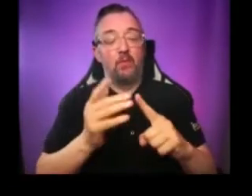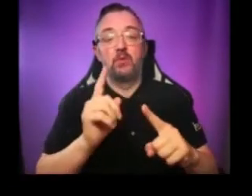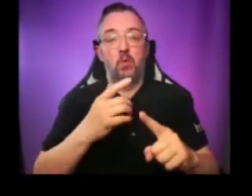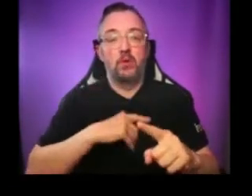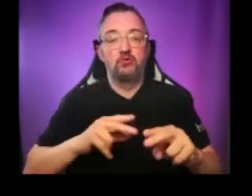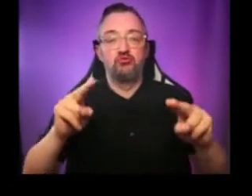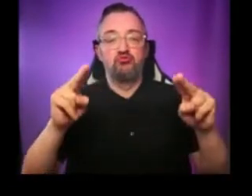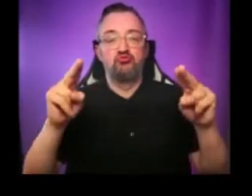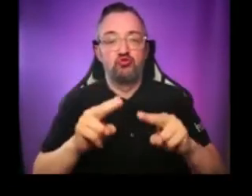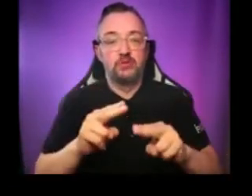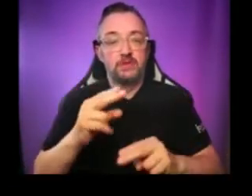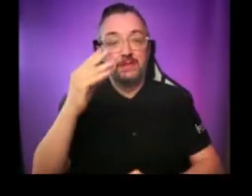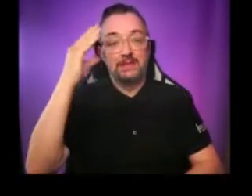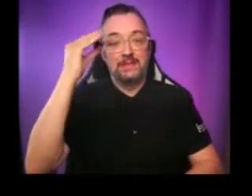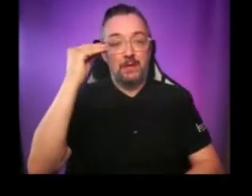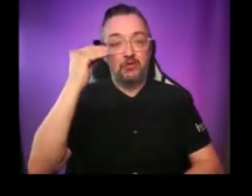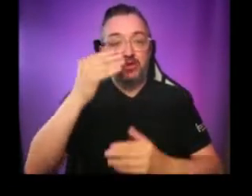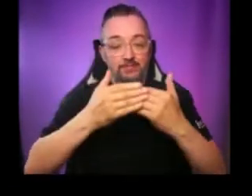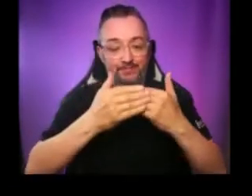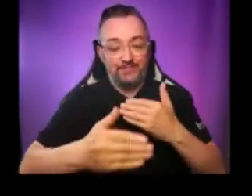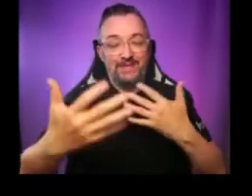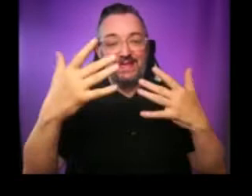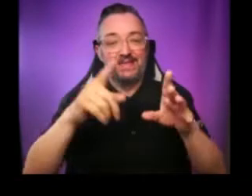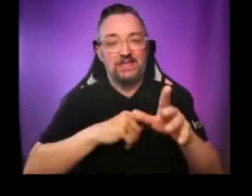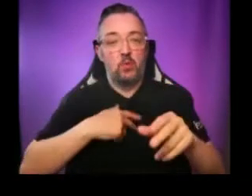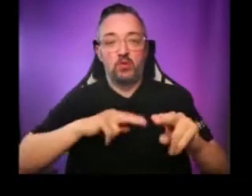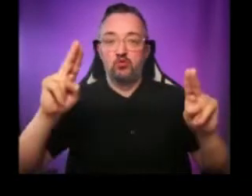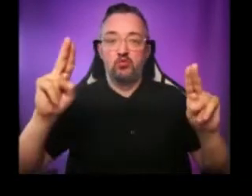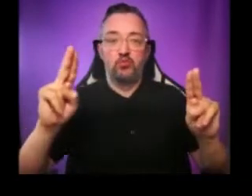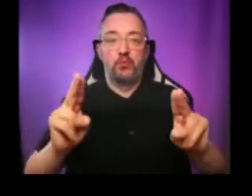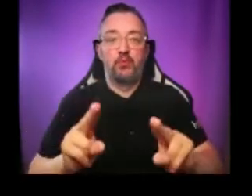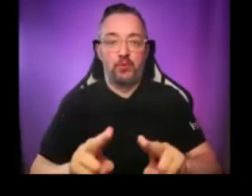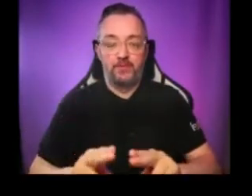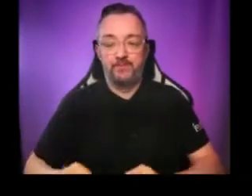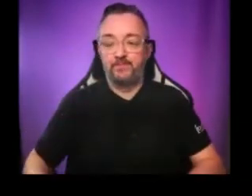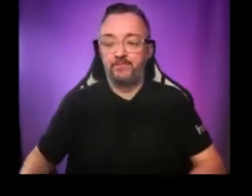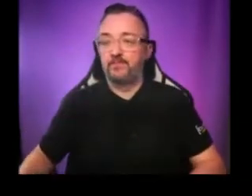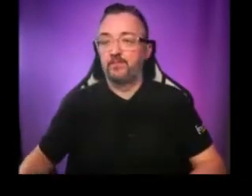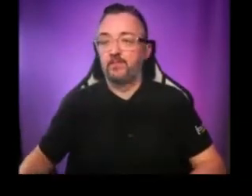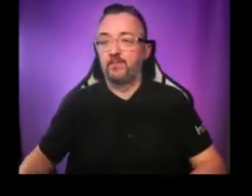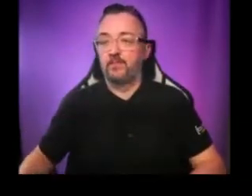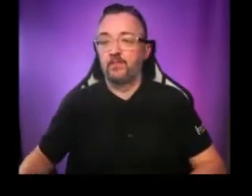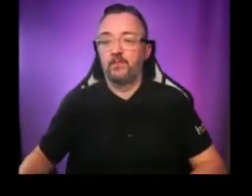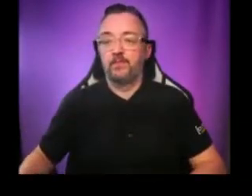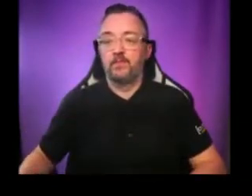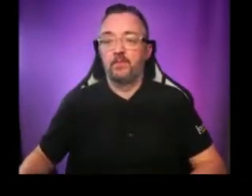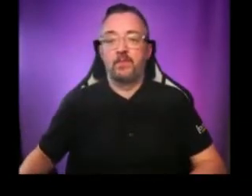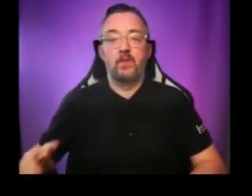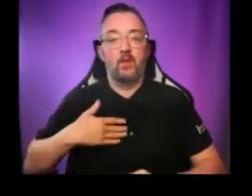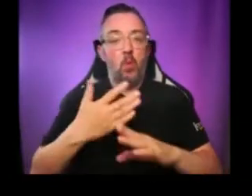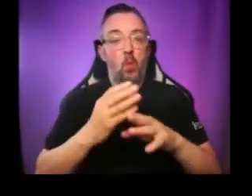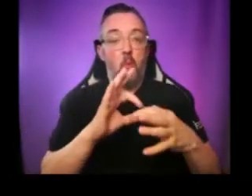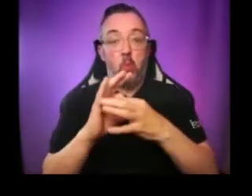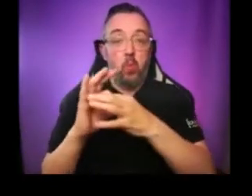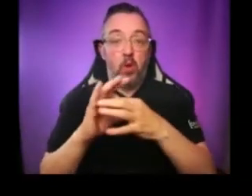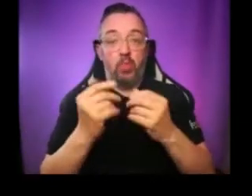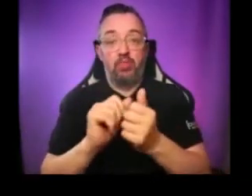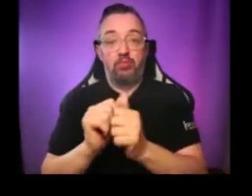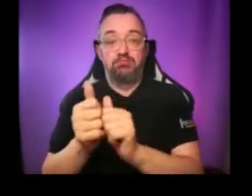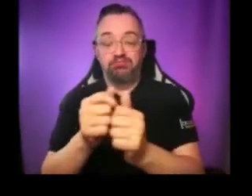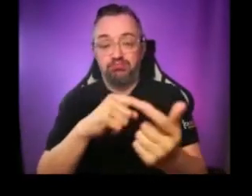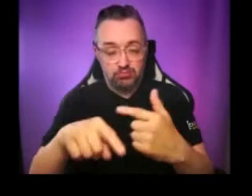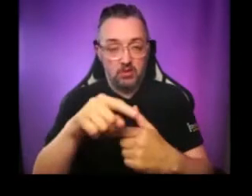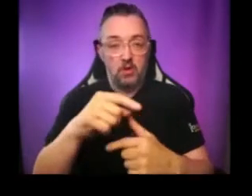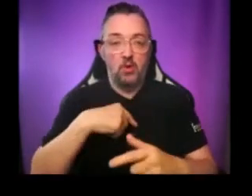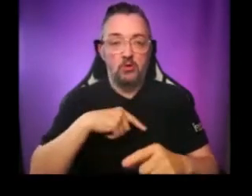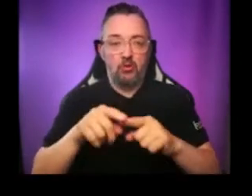of dementia in Scotland over the next 10 years. Working in partnership with a range of stakeholders, we aim to broaden the conversation